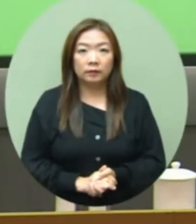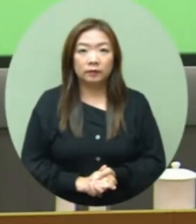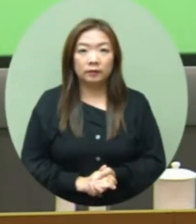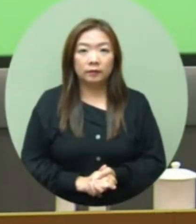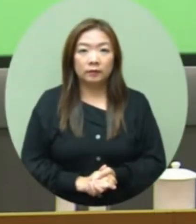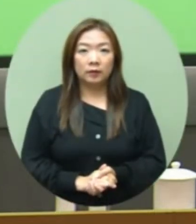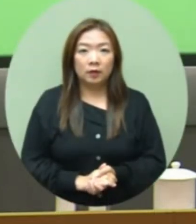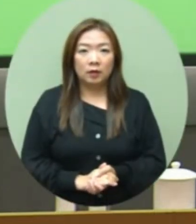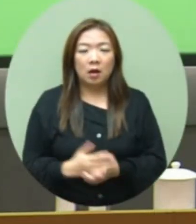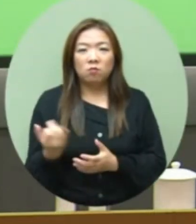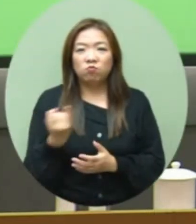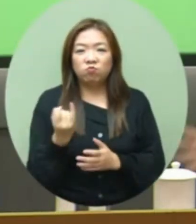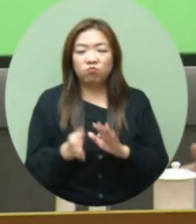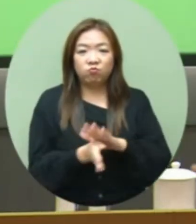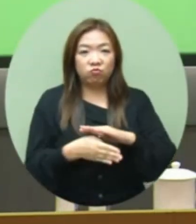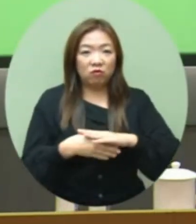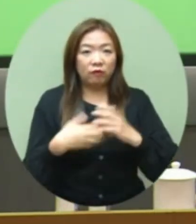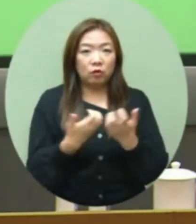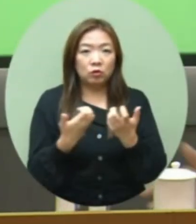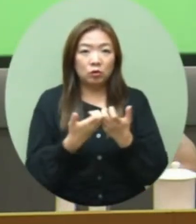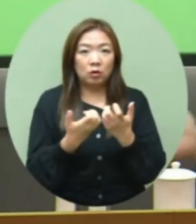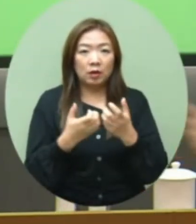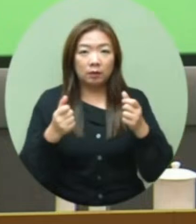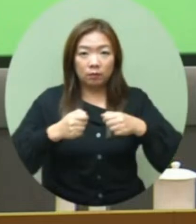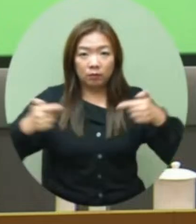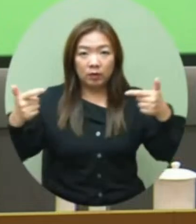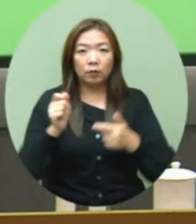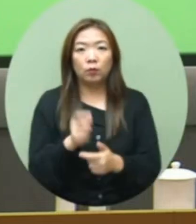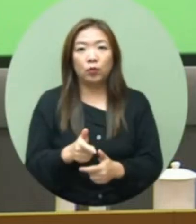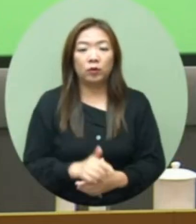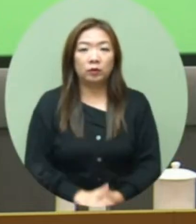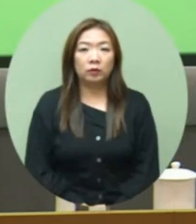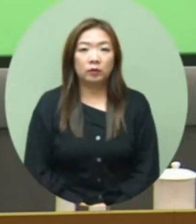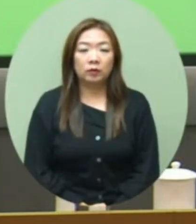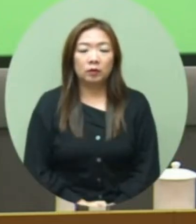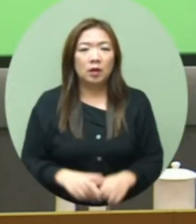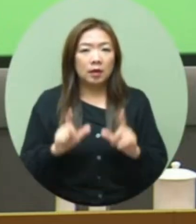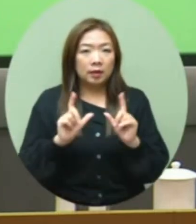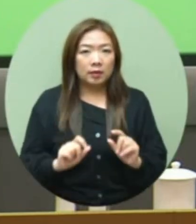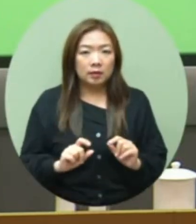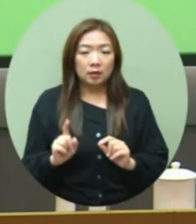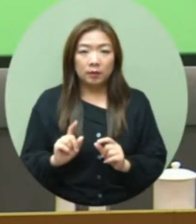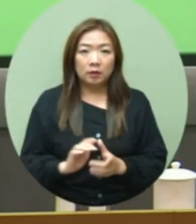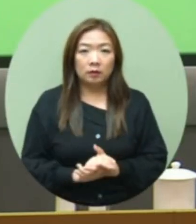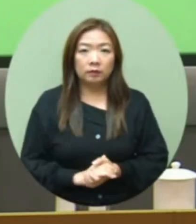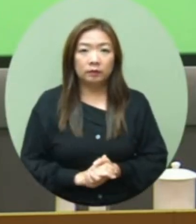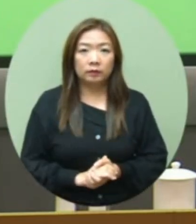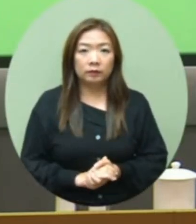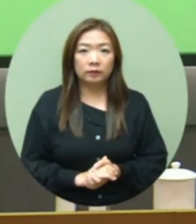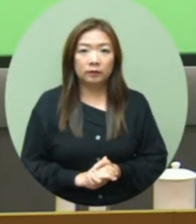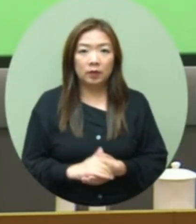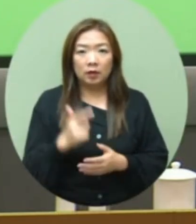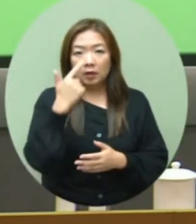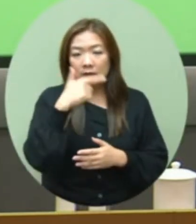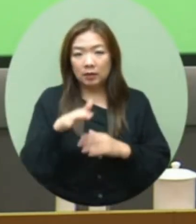subdivided flats. In other words, all new supplies will have to be